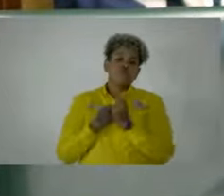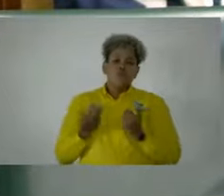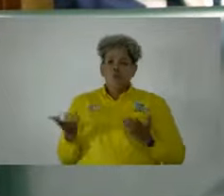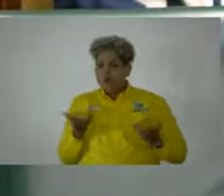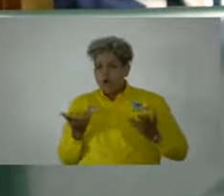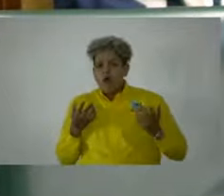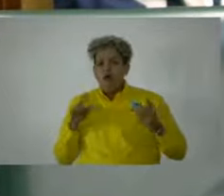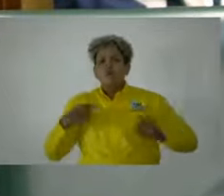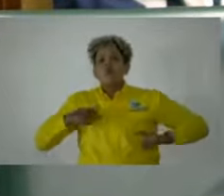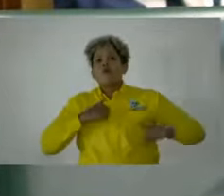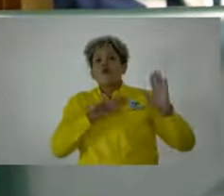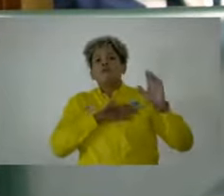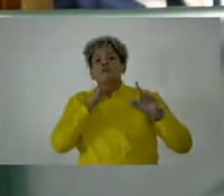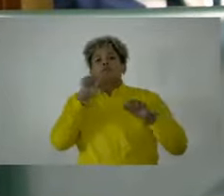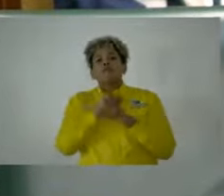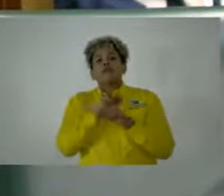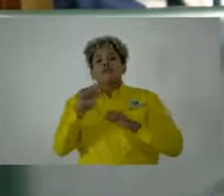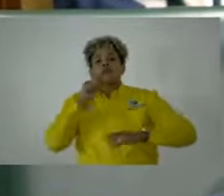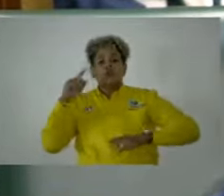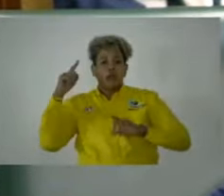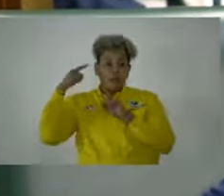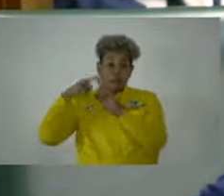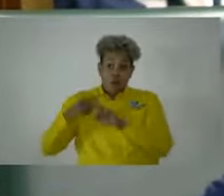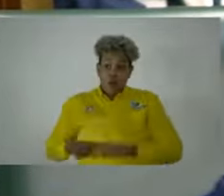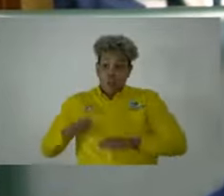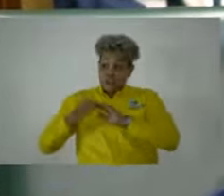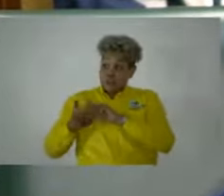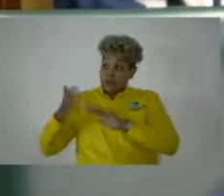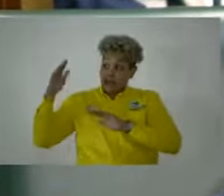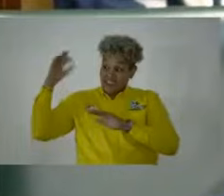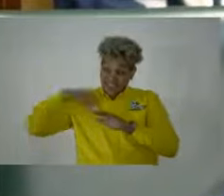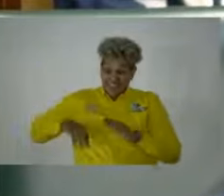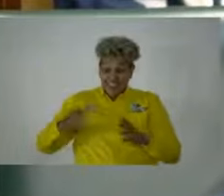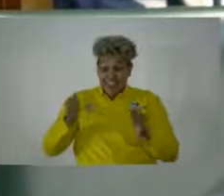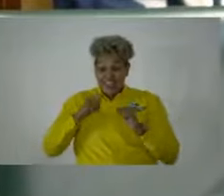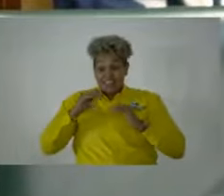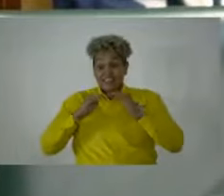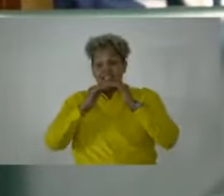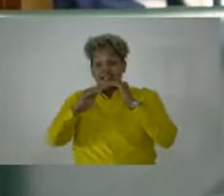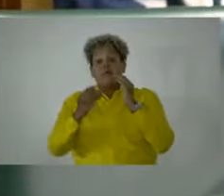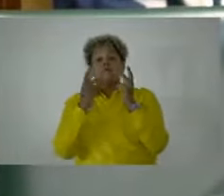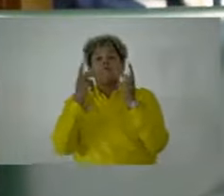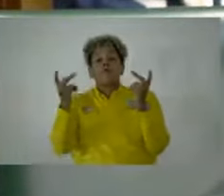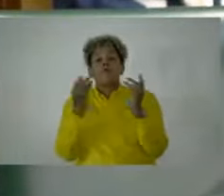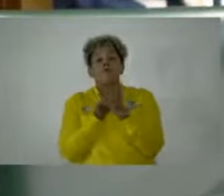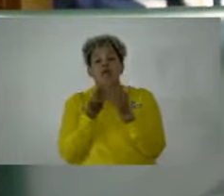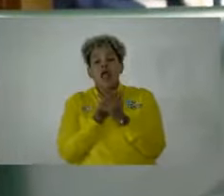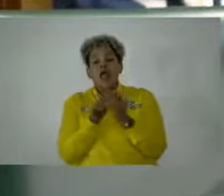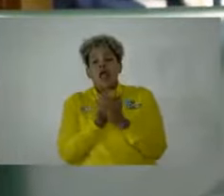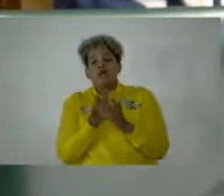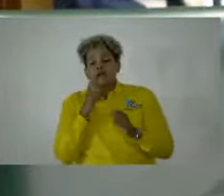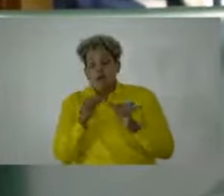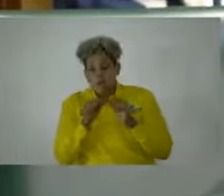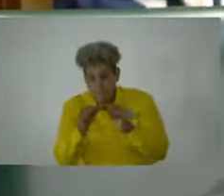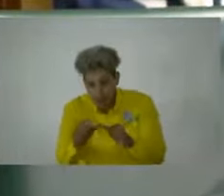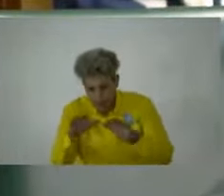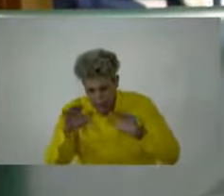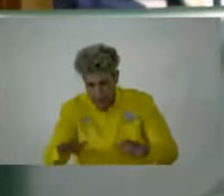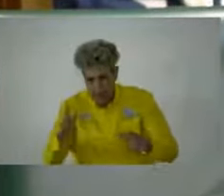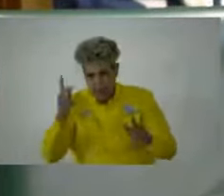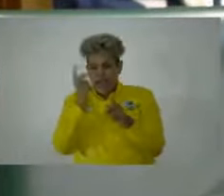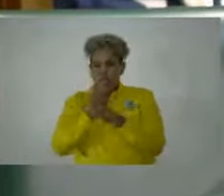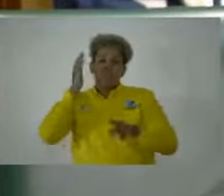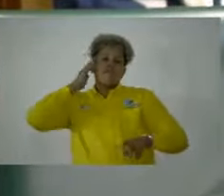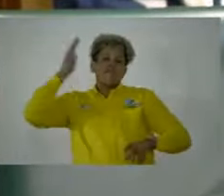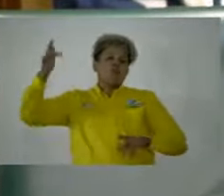committed to ensuring that the gains that Jamaica has made in stabilizing its public finances are permanently kept for